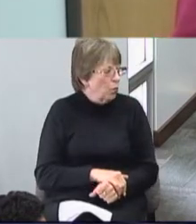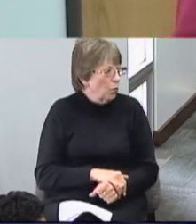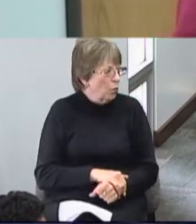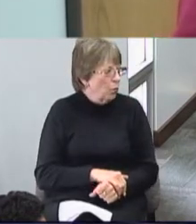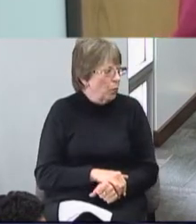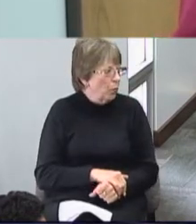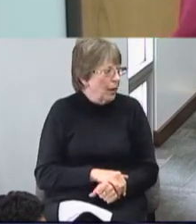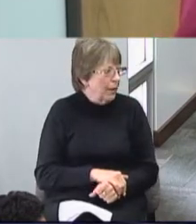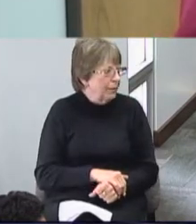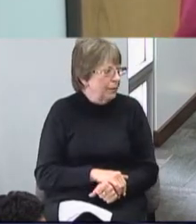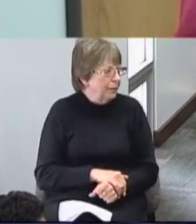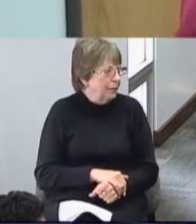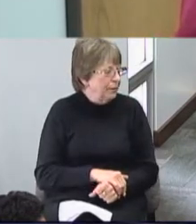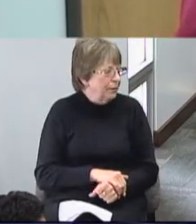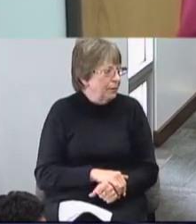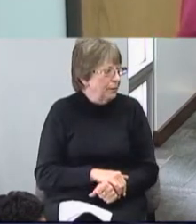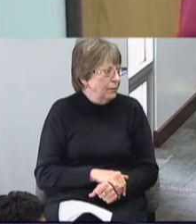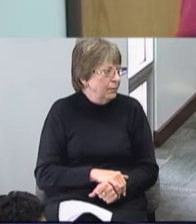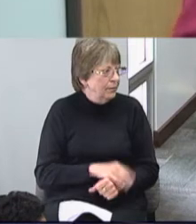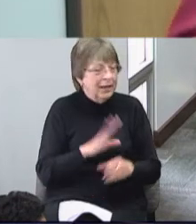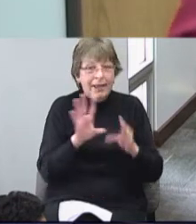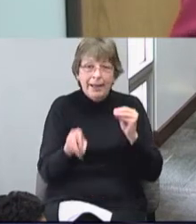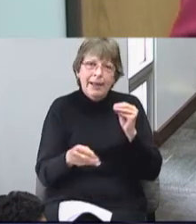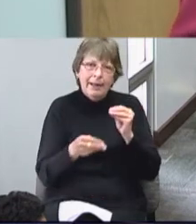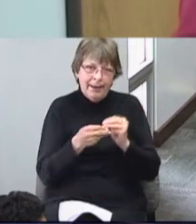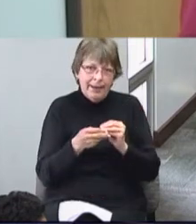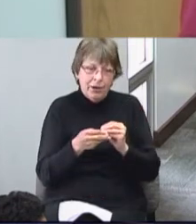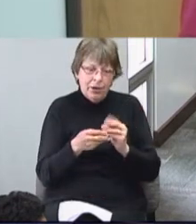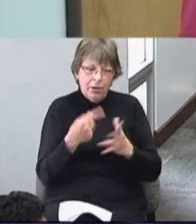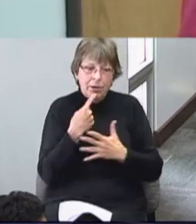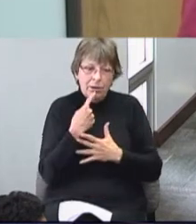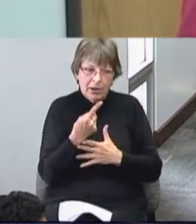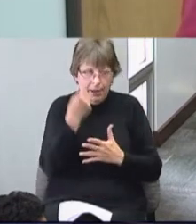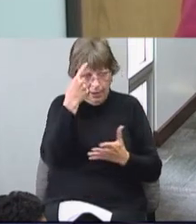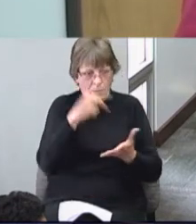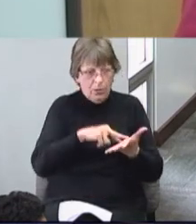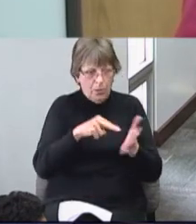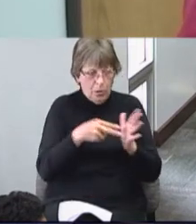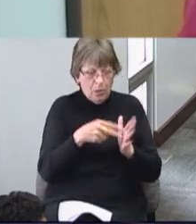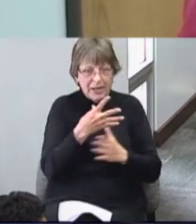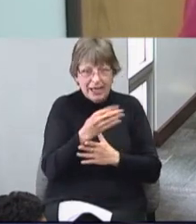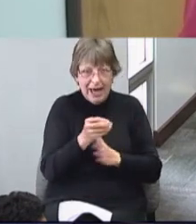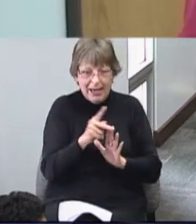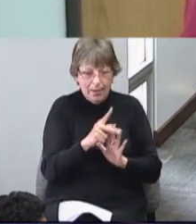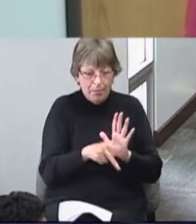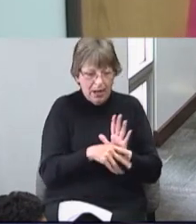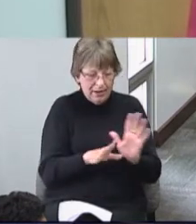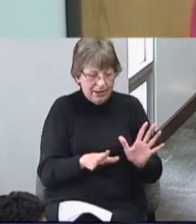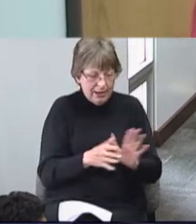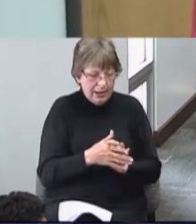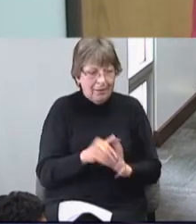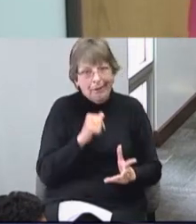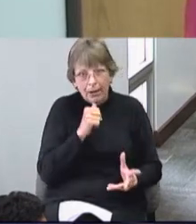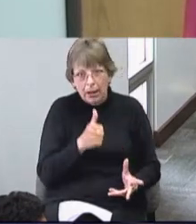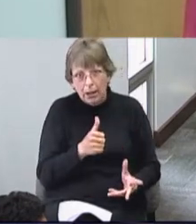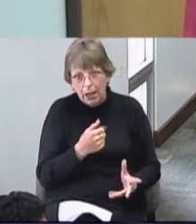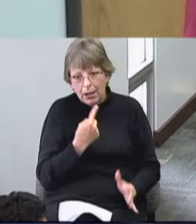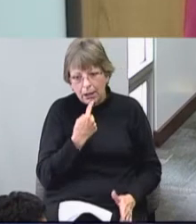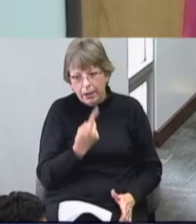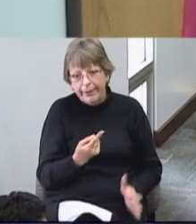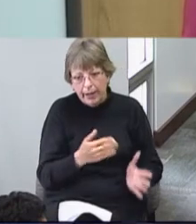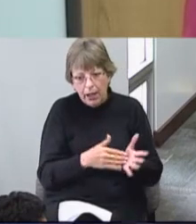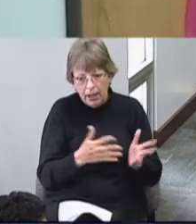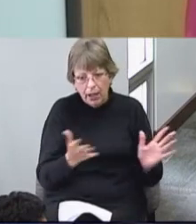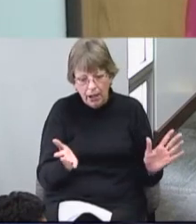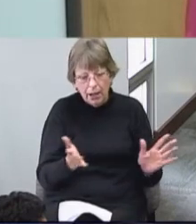So in addition to laying out the purpose and the policy, which I don't want to reiterate what I've